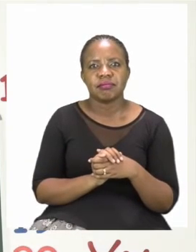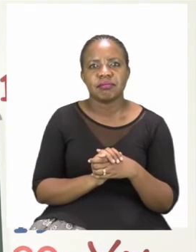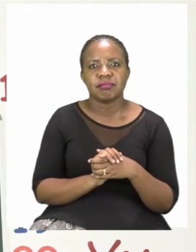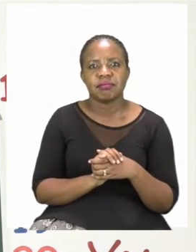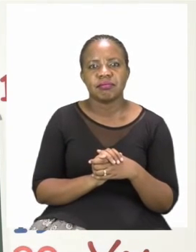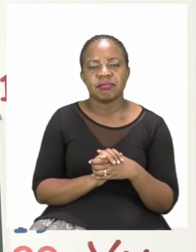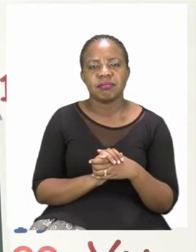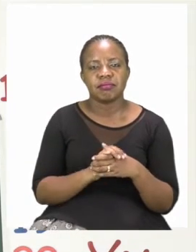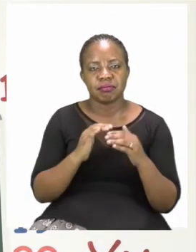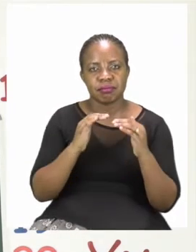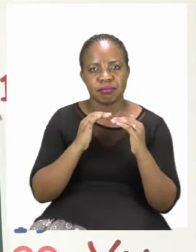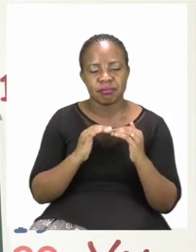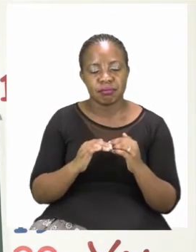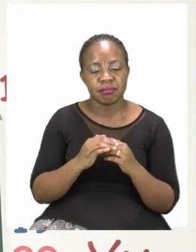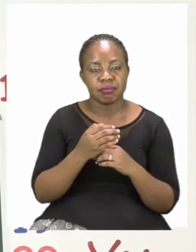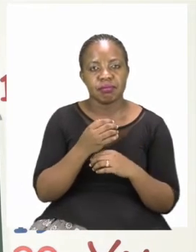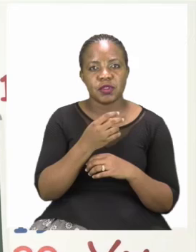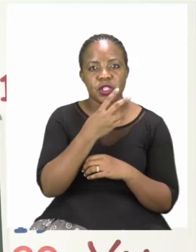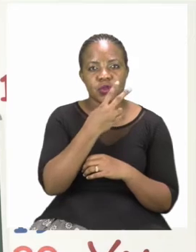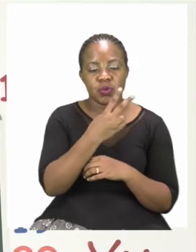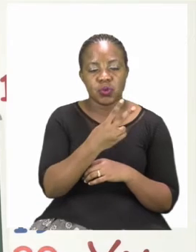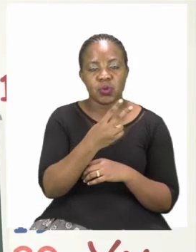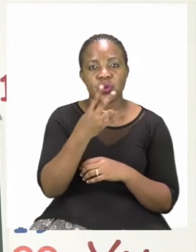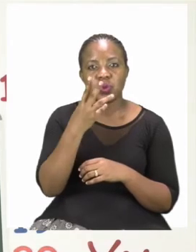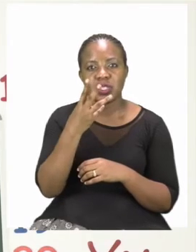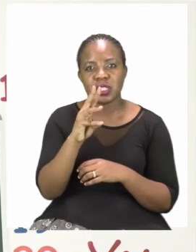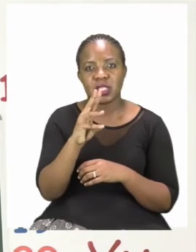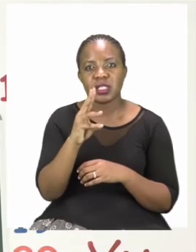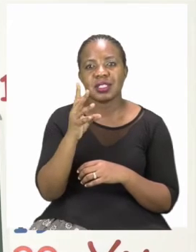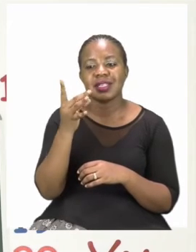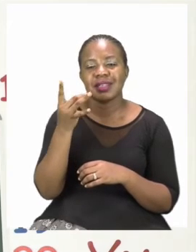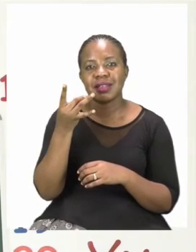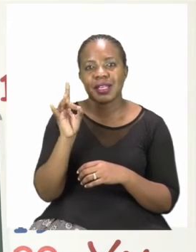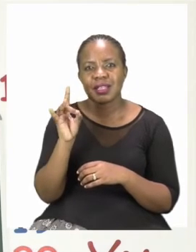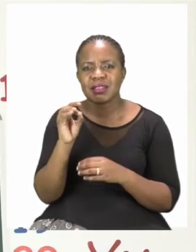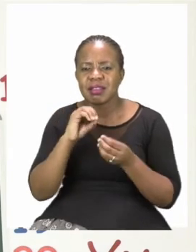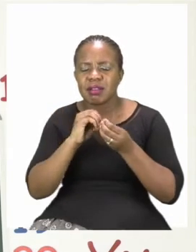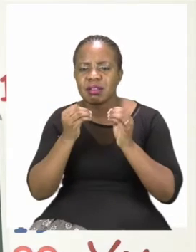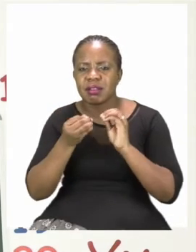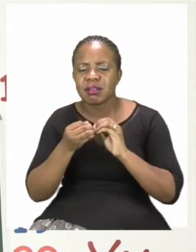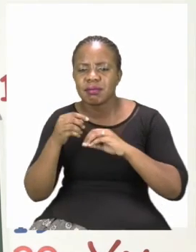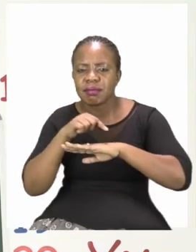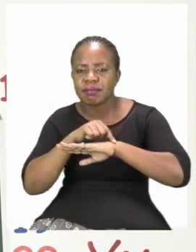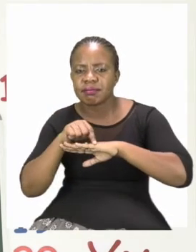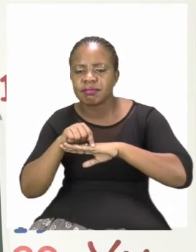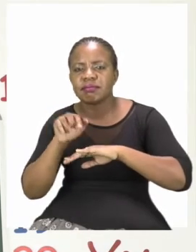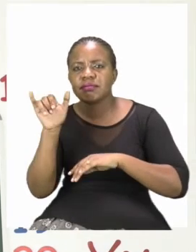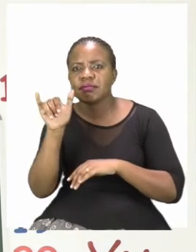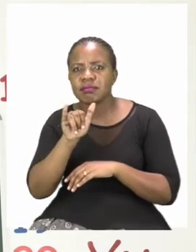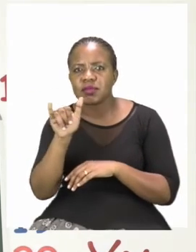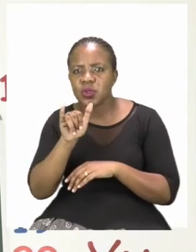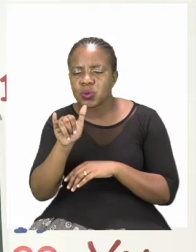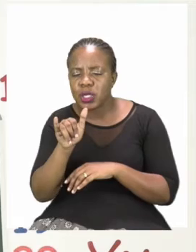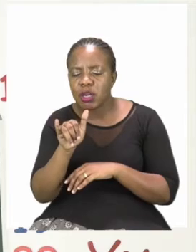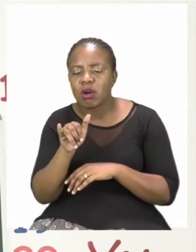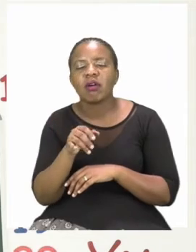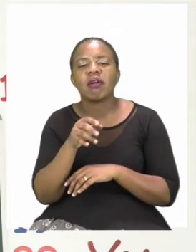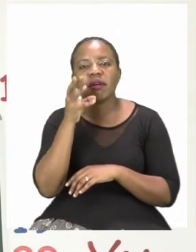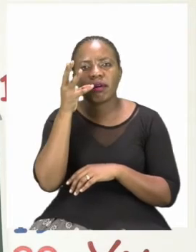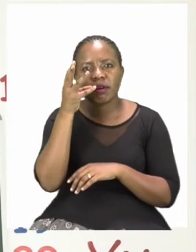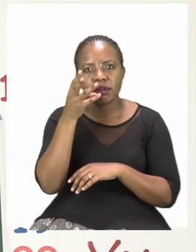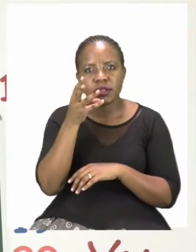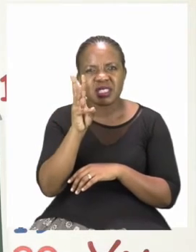sound for some words. You are also going to look for the O sound in the box